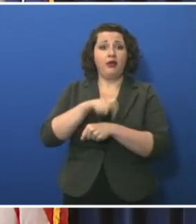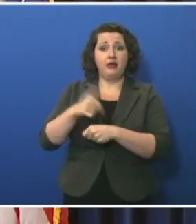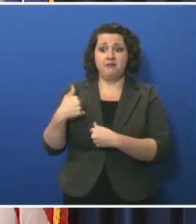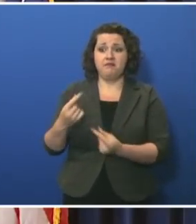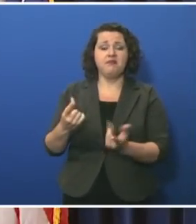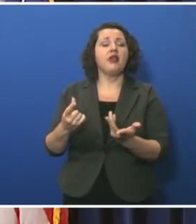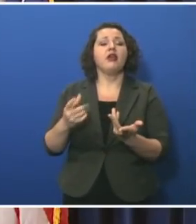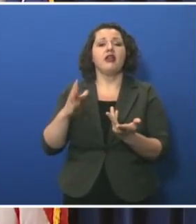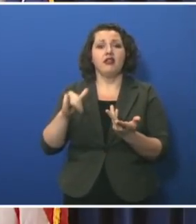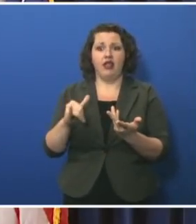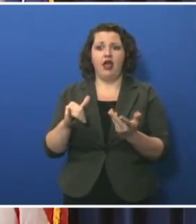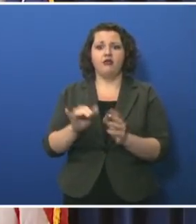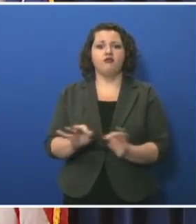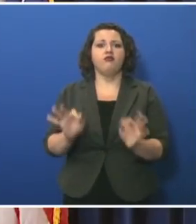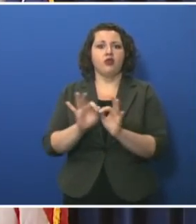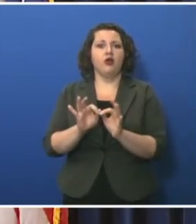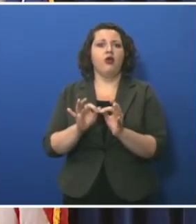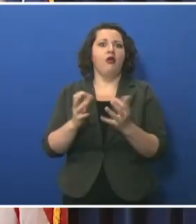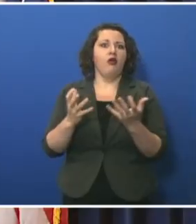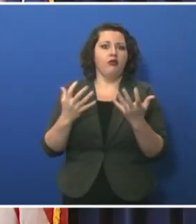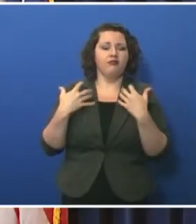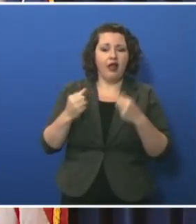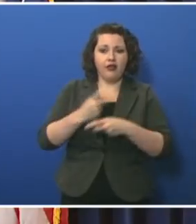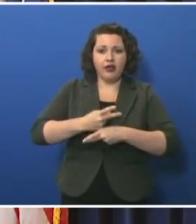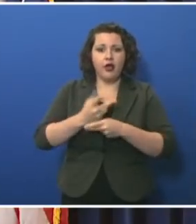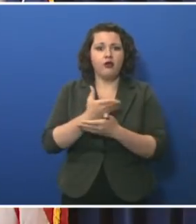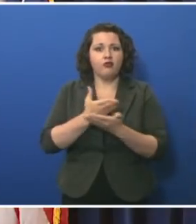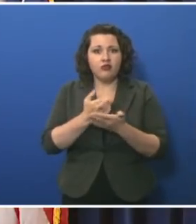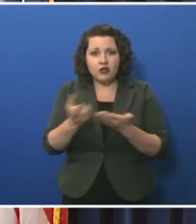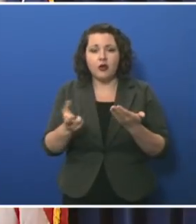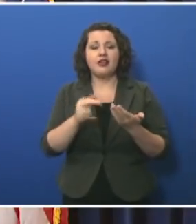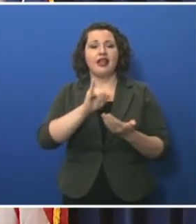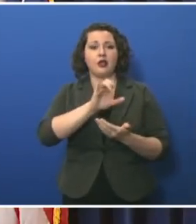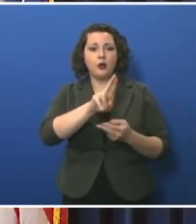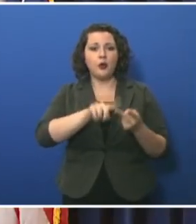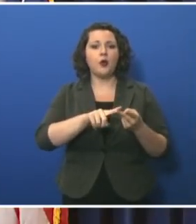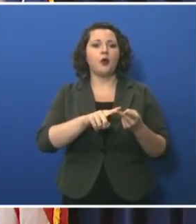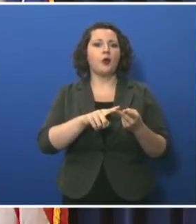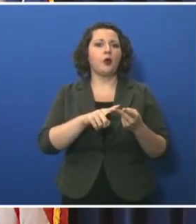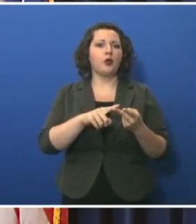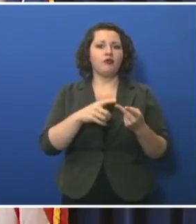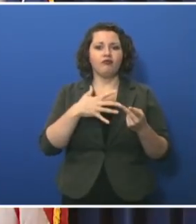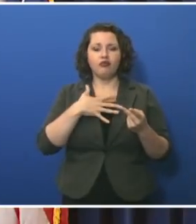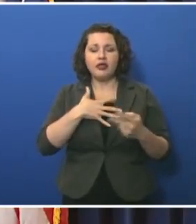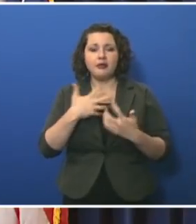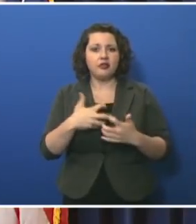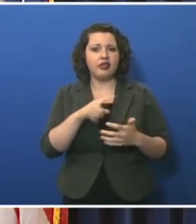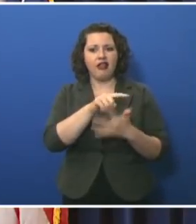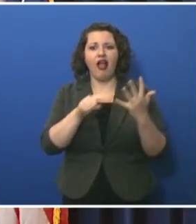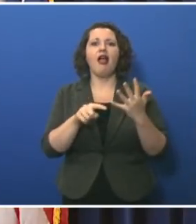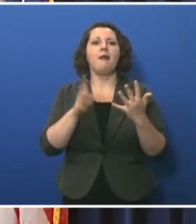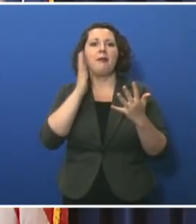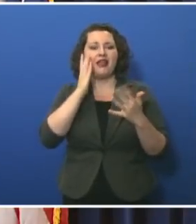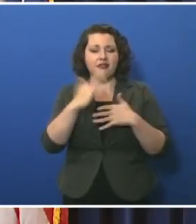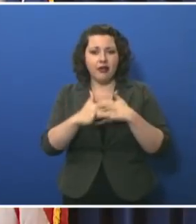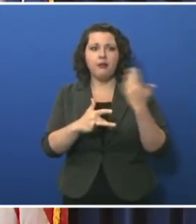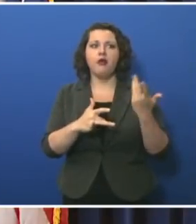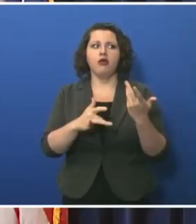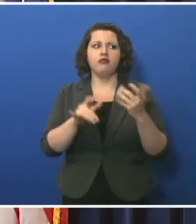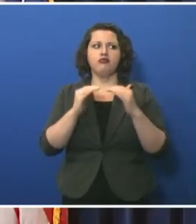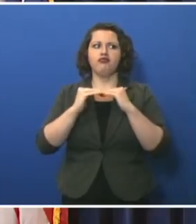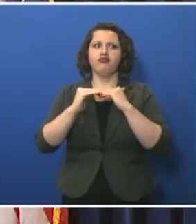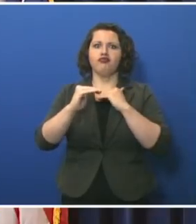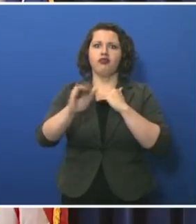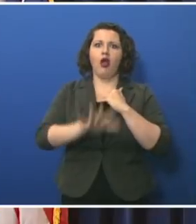healthcare resources, including ICU beds, vents, remained stable across the state, and most importantly,